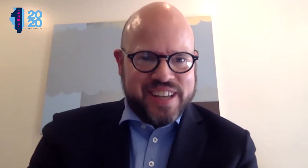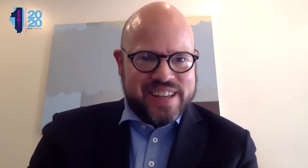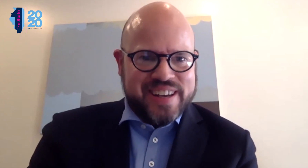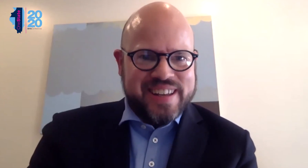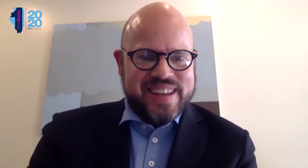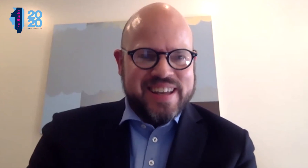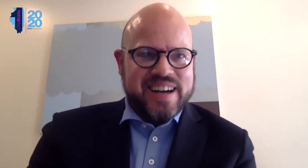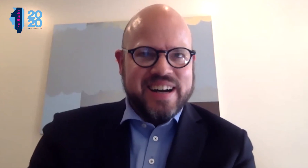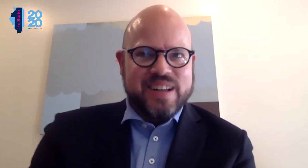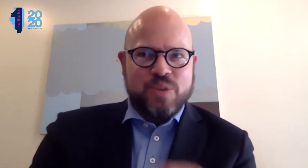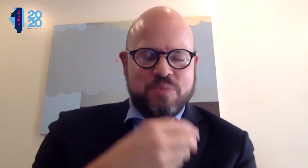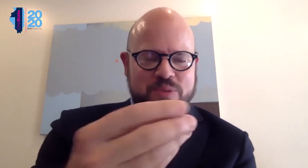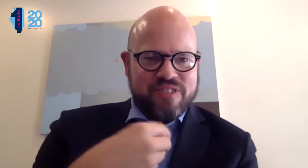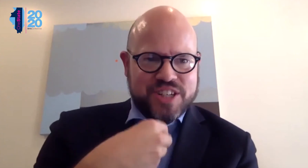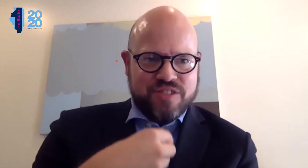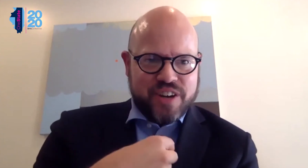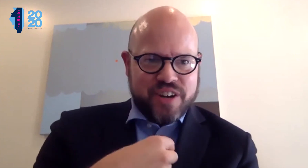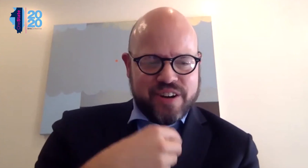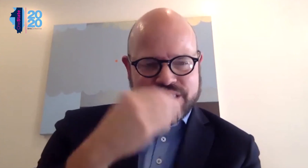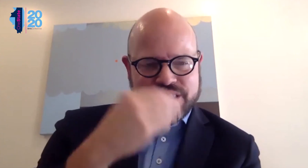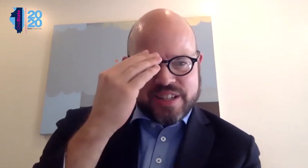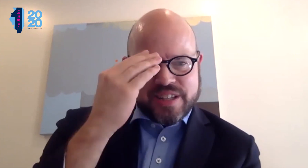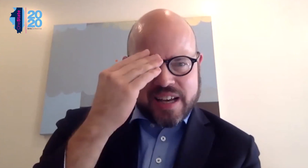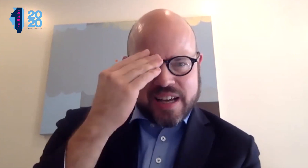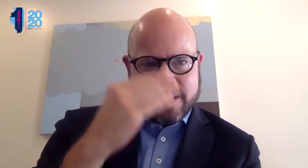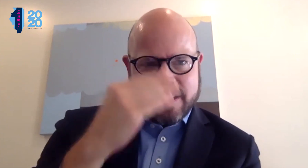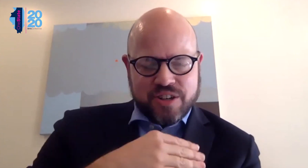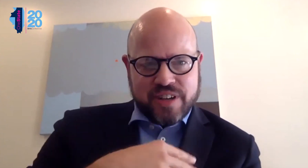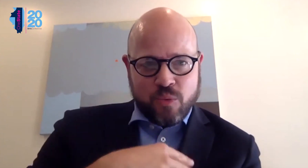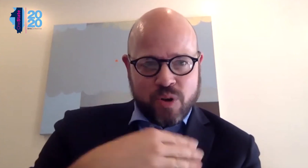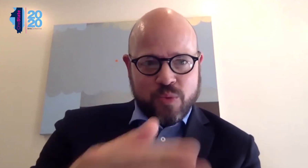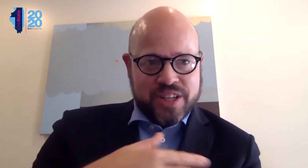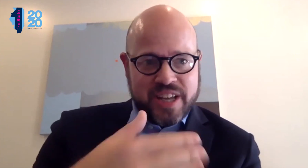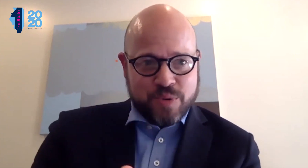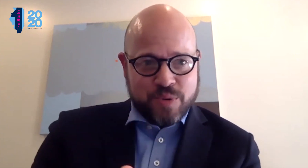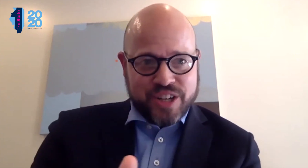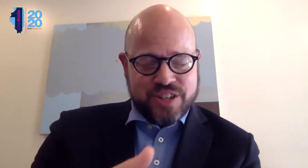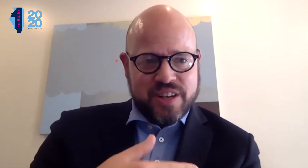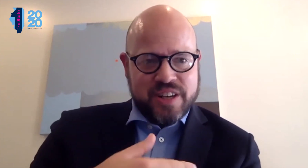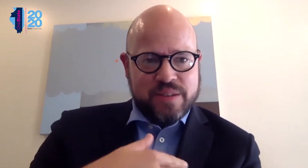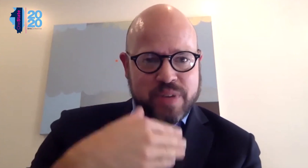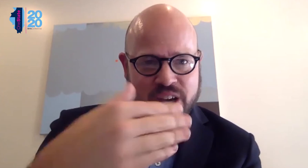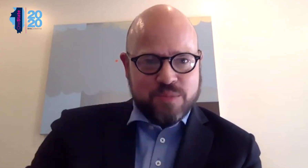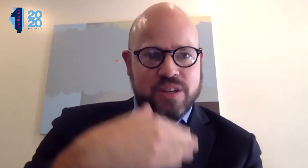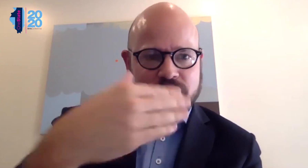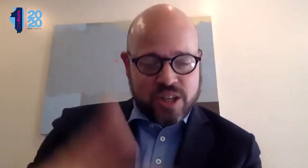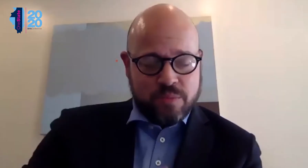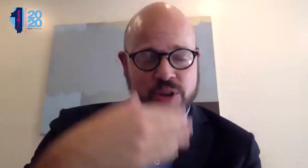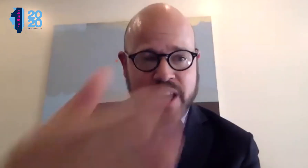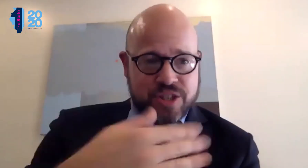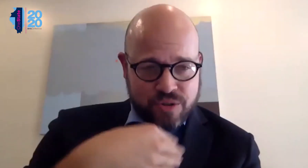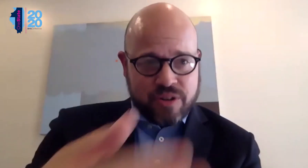questions in. When you meet with a legislator, it's not necessarily a one-way stage production. It becomes